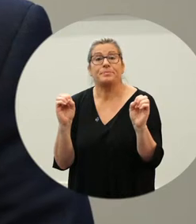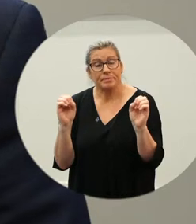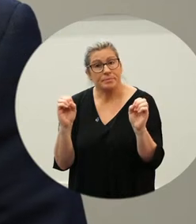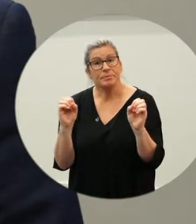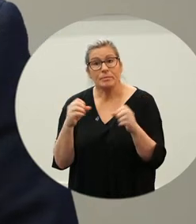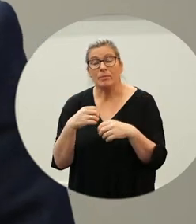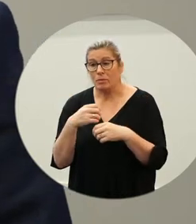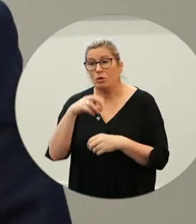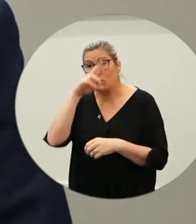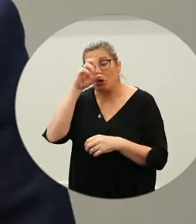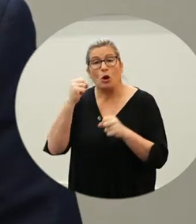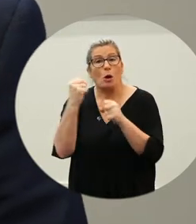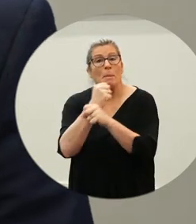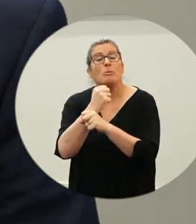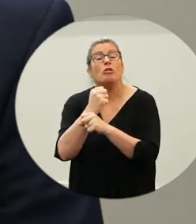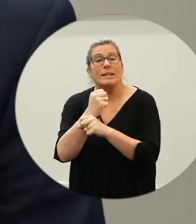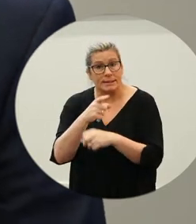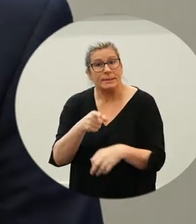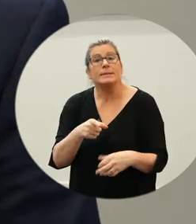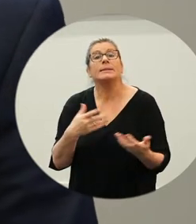commemorate